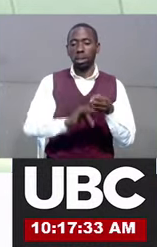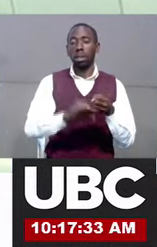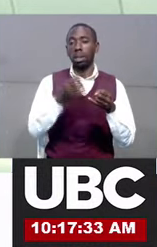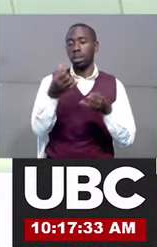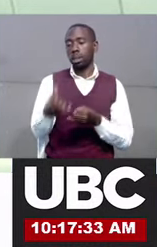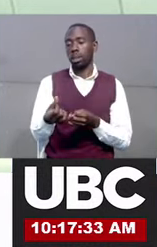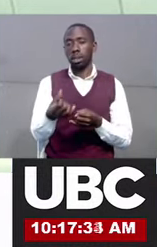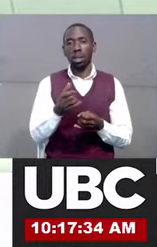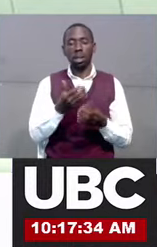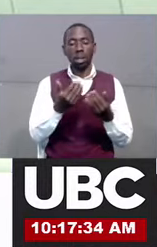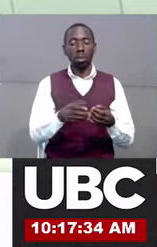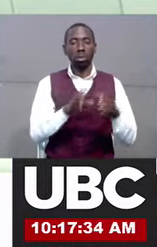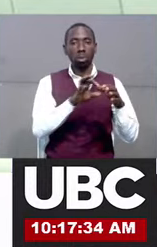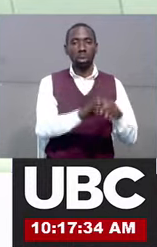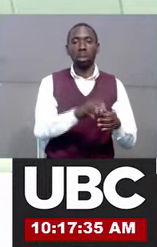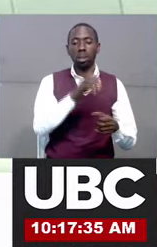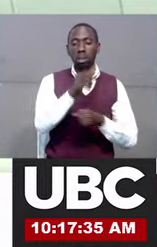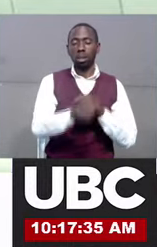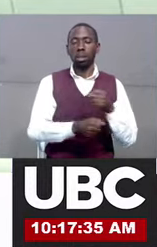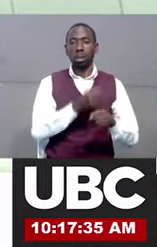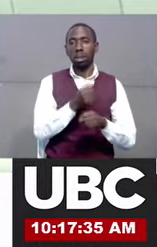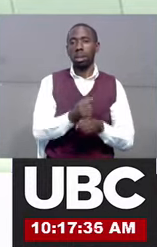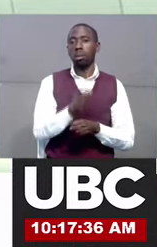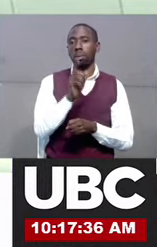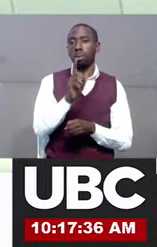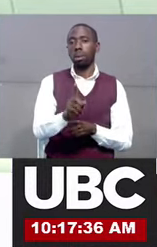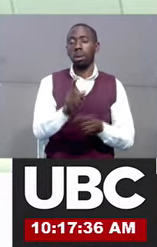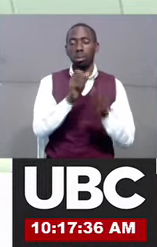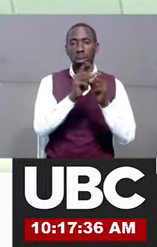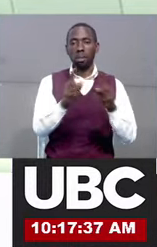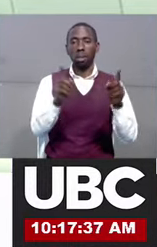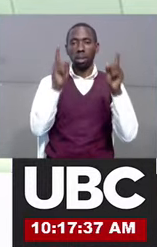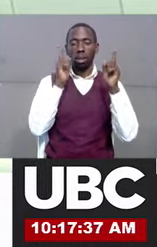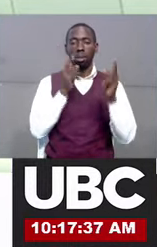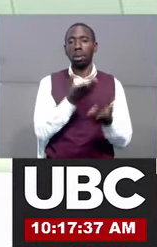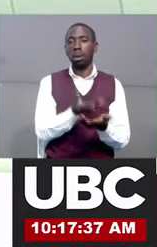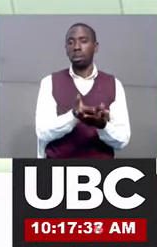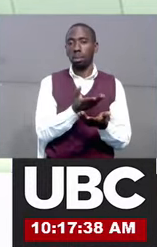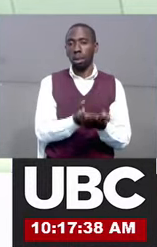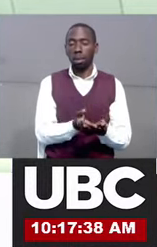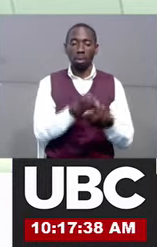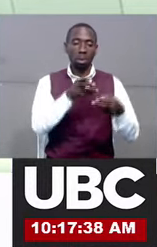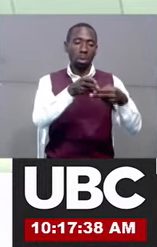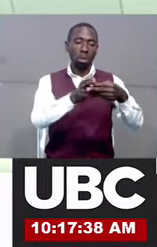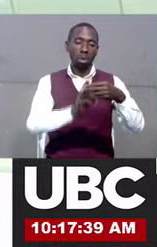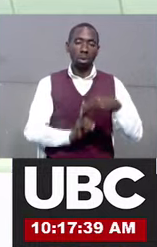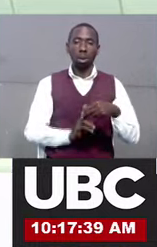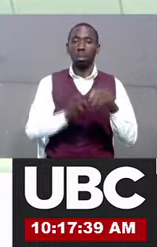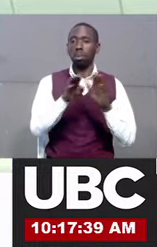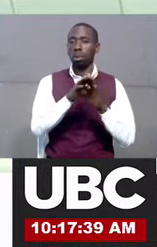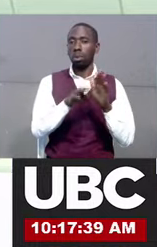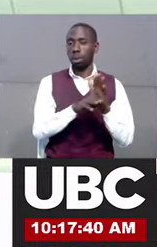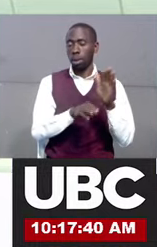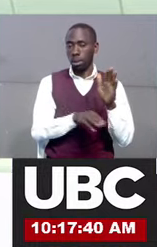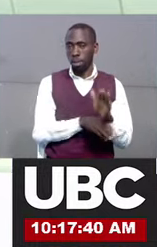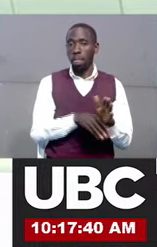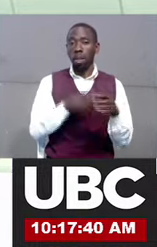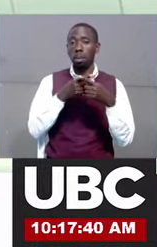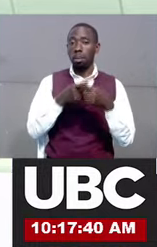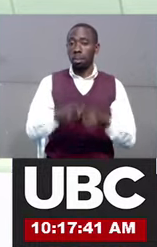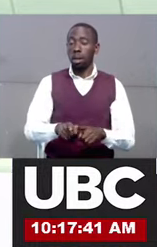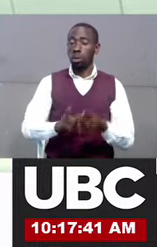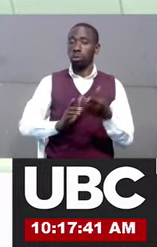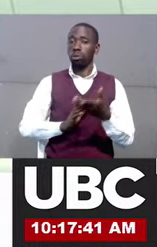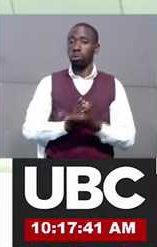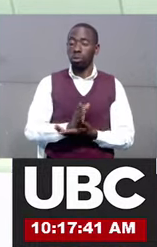joining year one in the university to apply for the loan scheme. And aware of the fact that UNEB